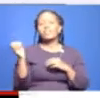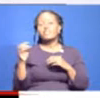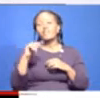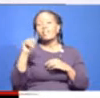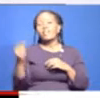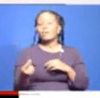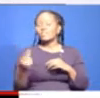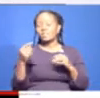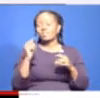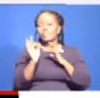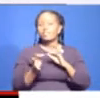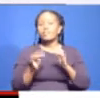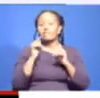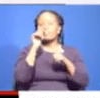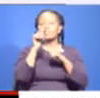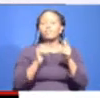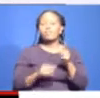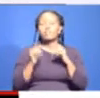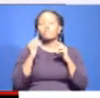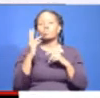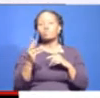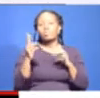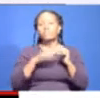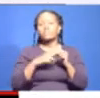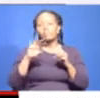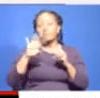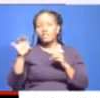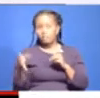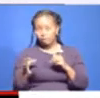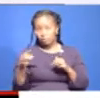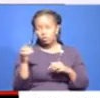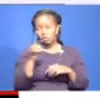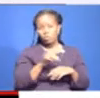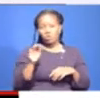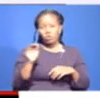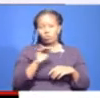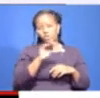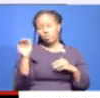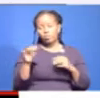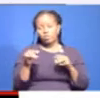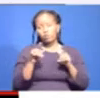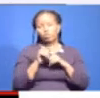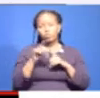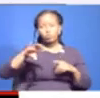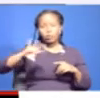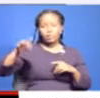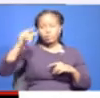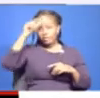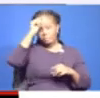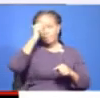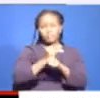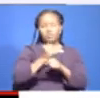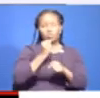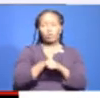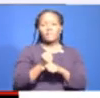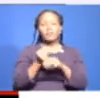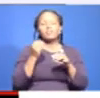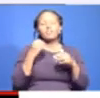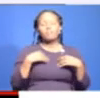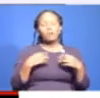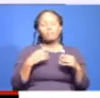47 counties. We are urging the county governments also do their part to ensure that they have spatial plans